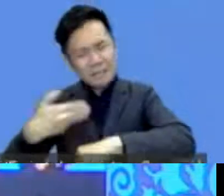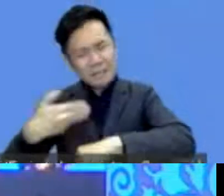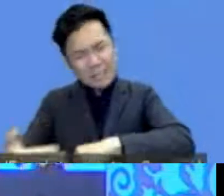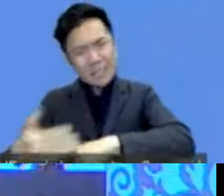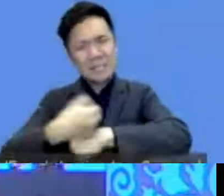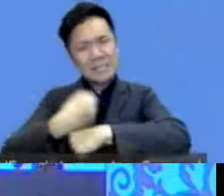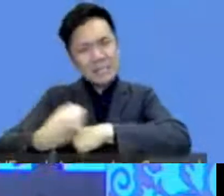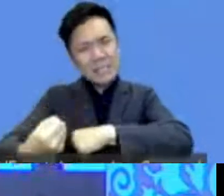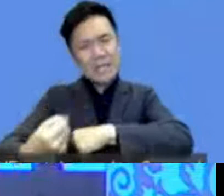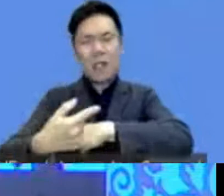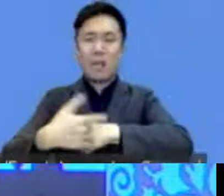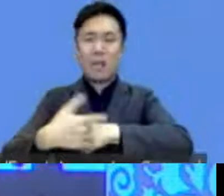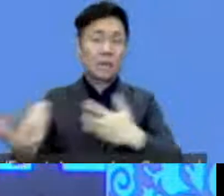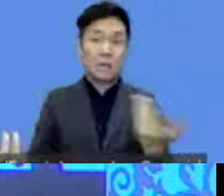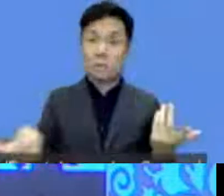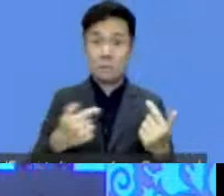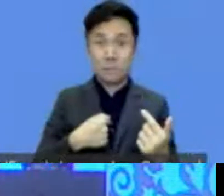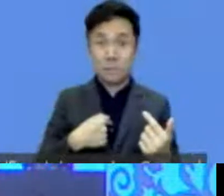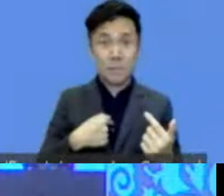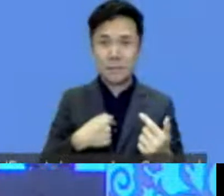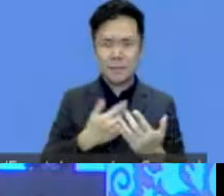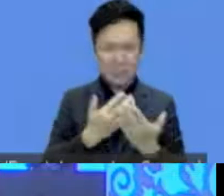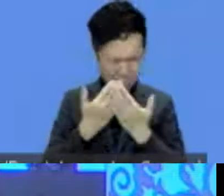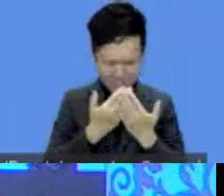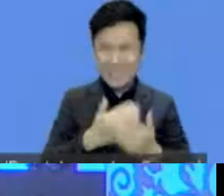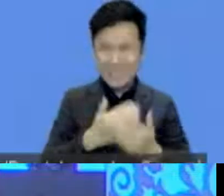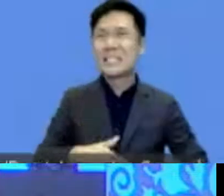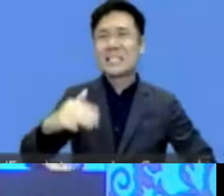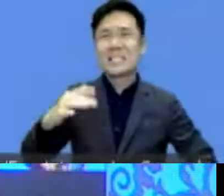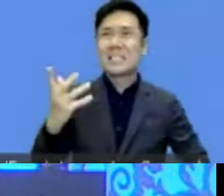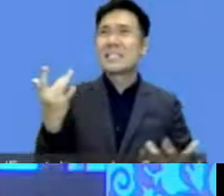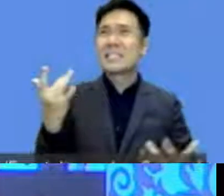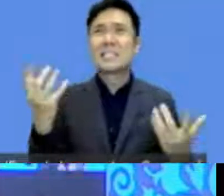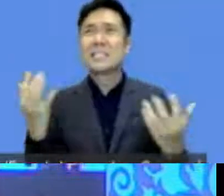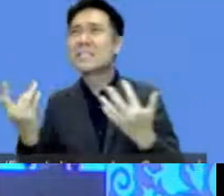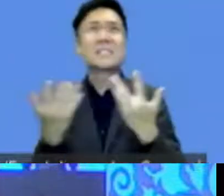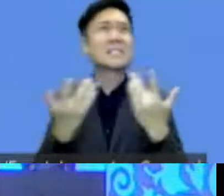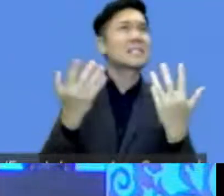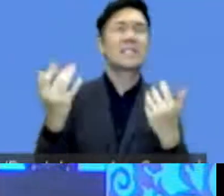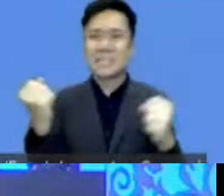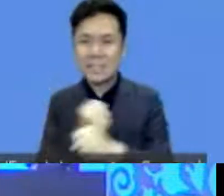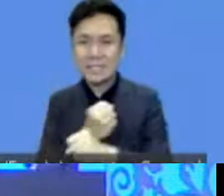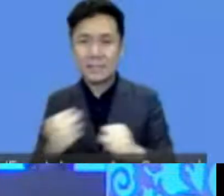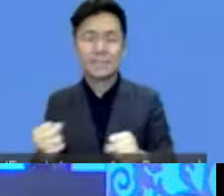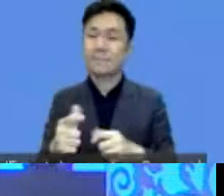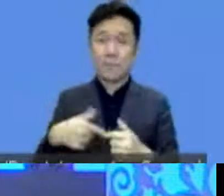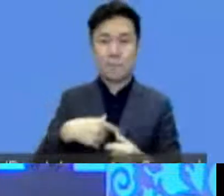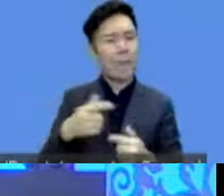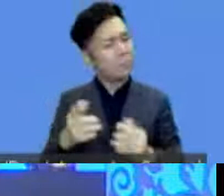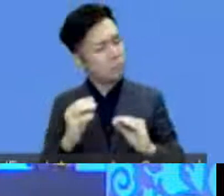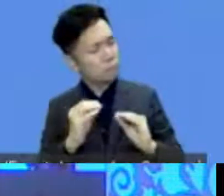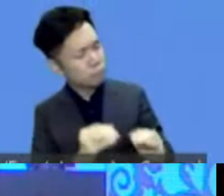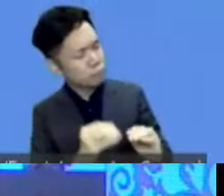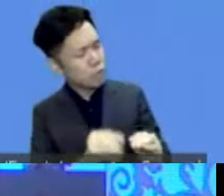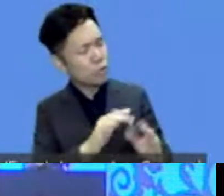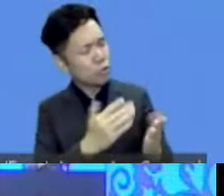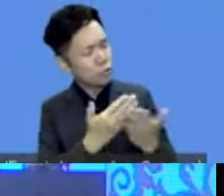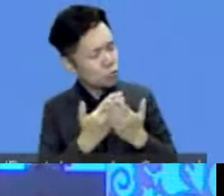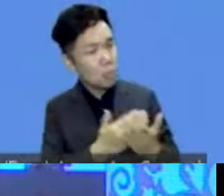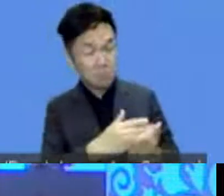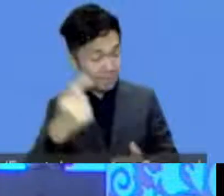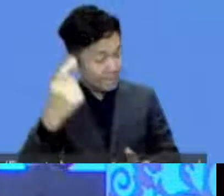students towards unreliable sources. So teaching students to become critical thinkers and